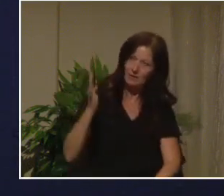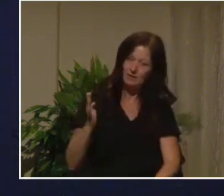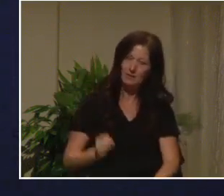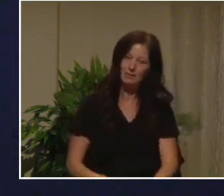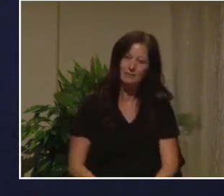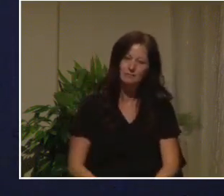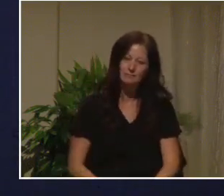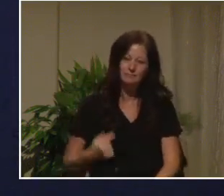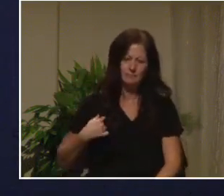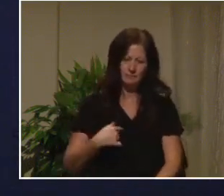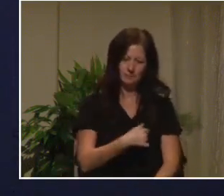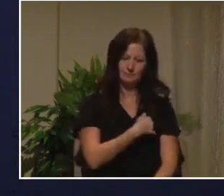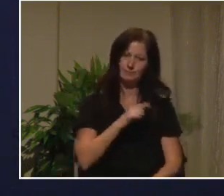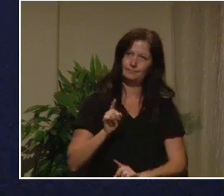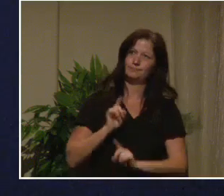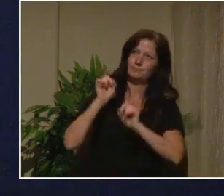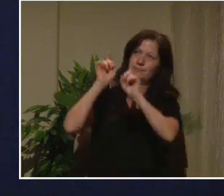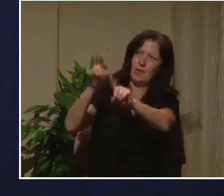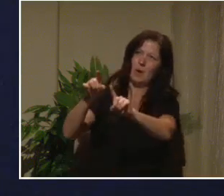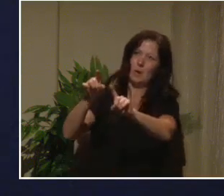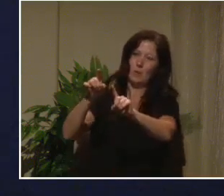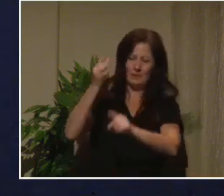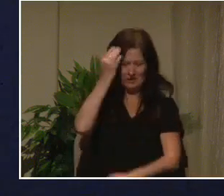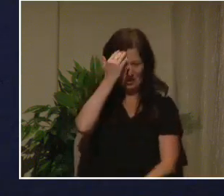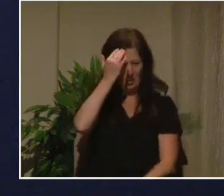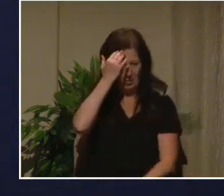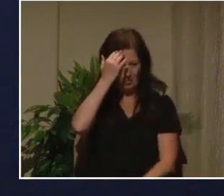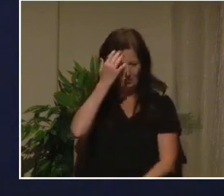as broken people.